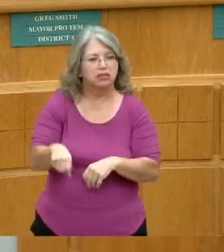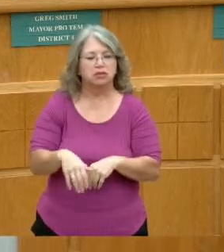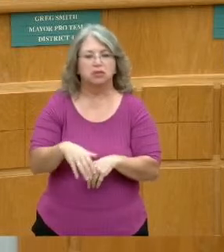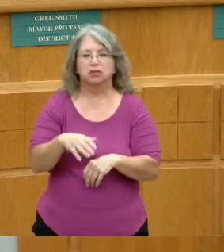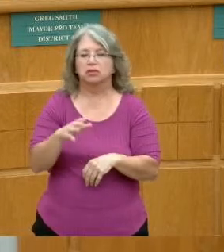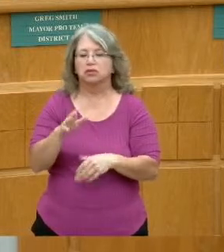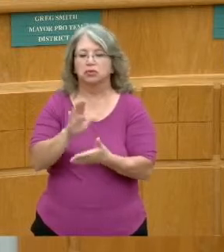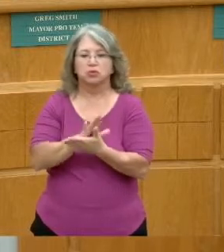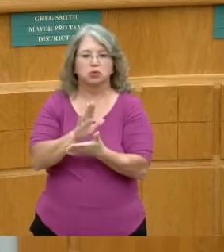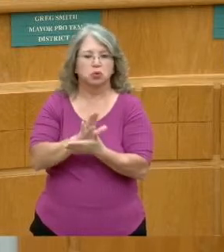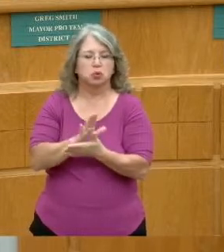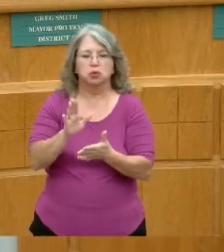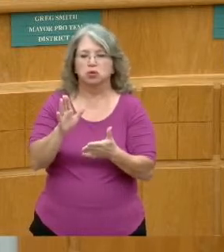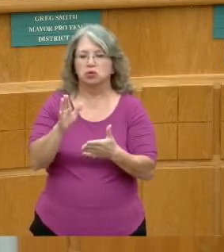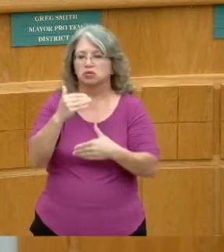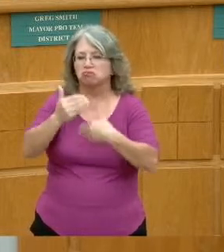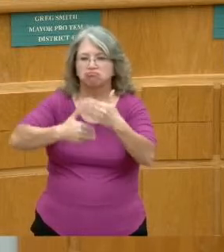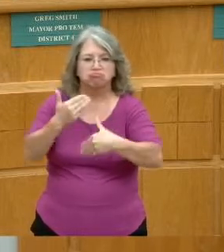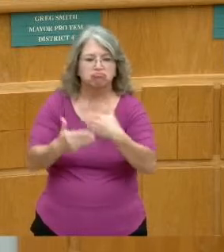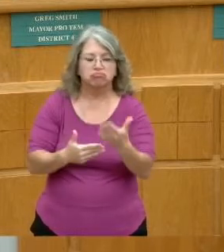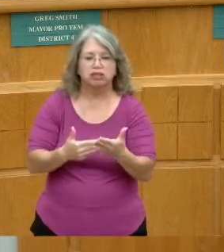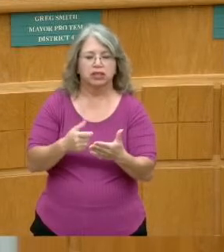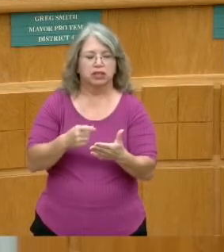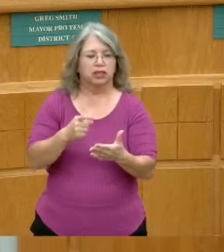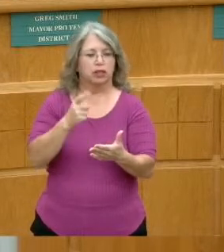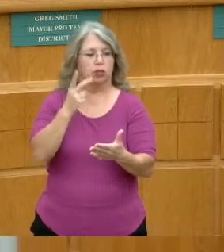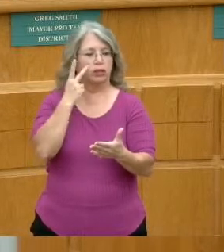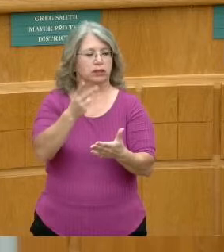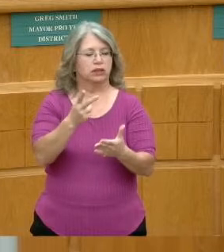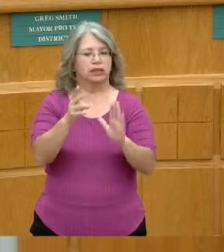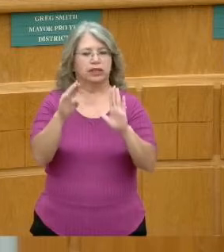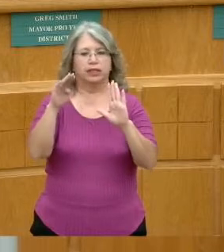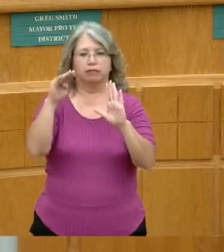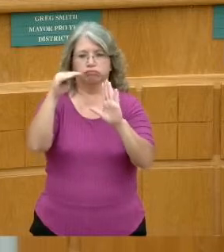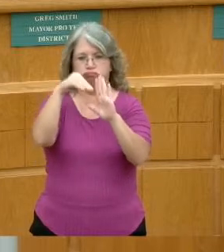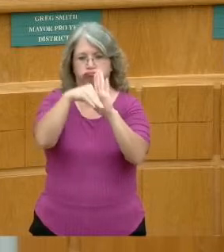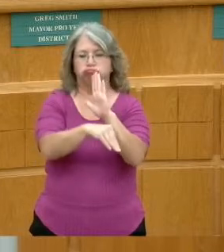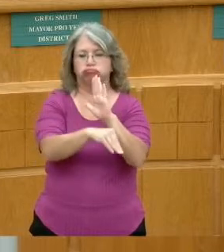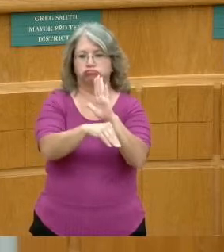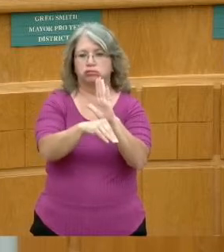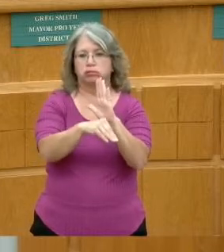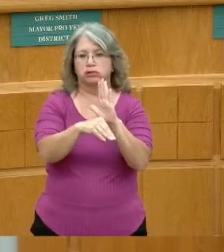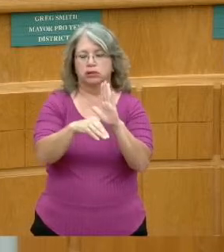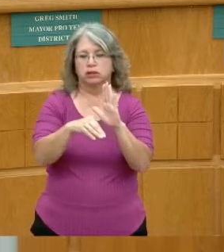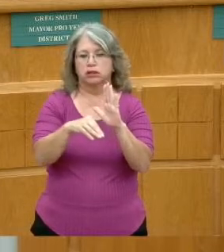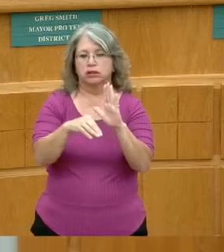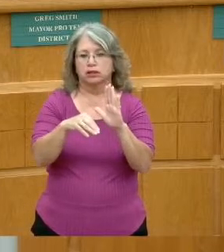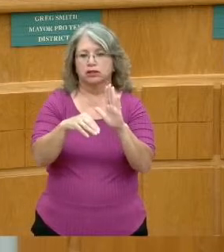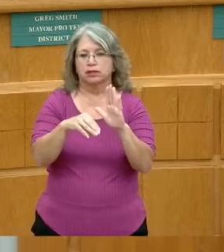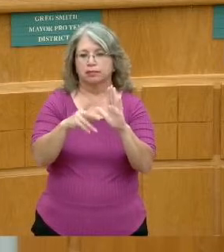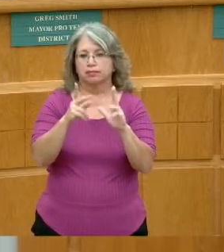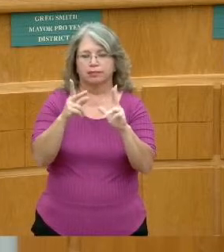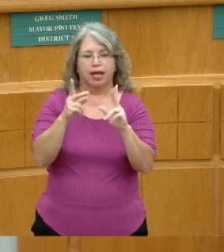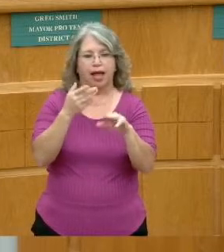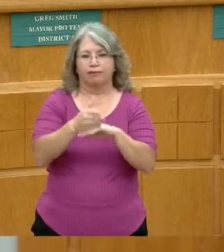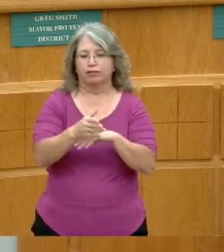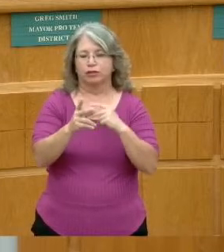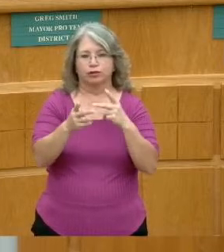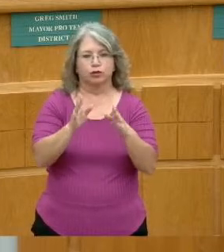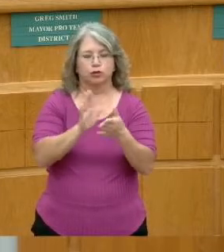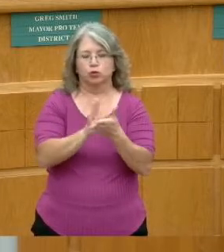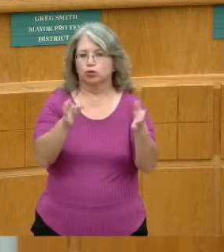is there was a rapid decline in the foot traffic to schools, and it's kind of leveled off somewhere around 10%, and maybe is